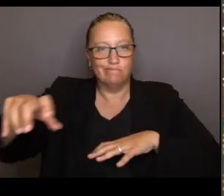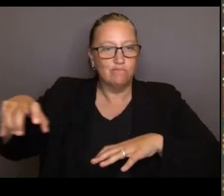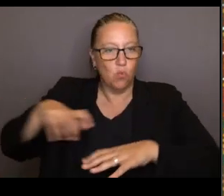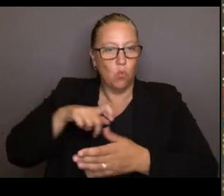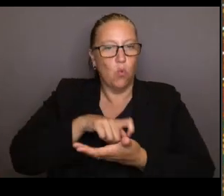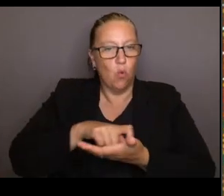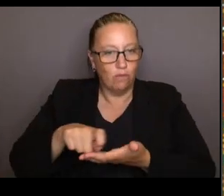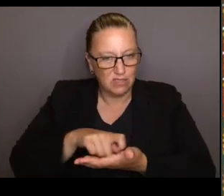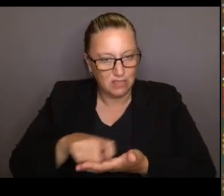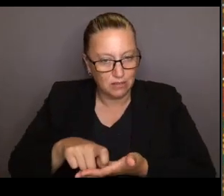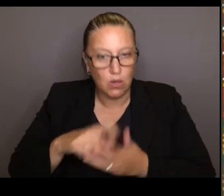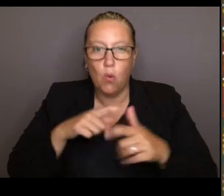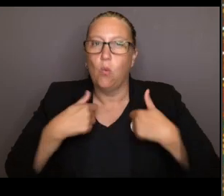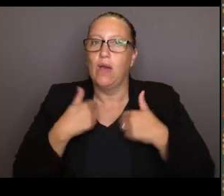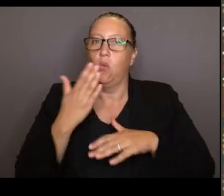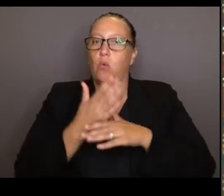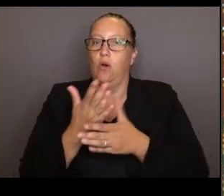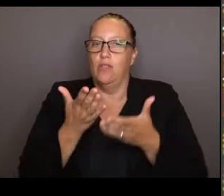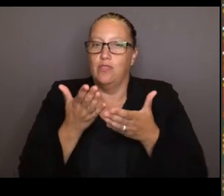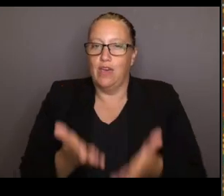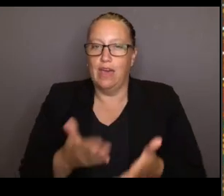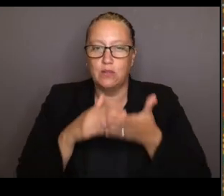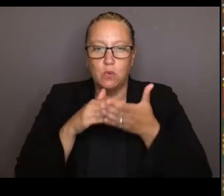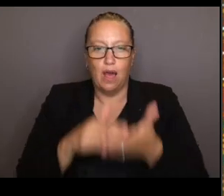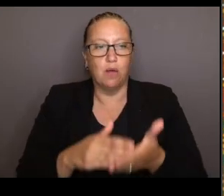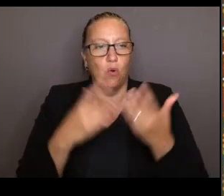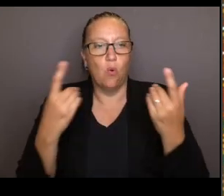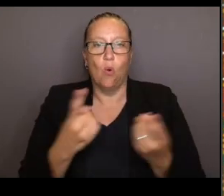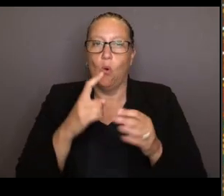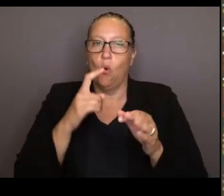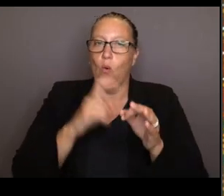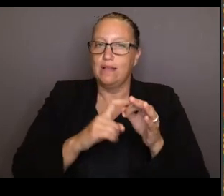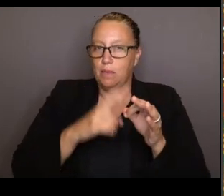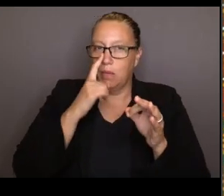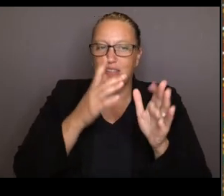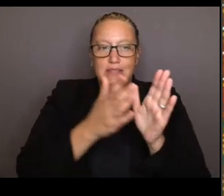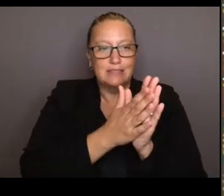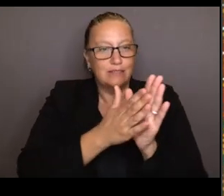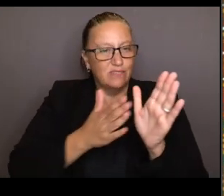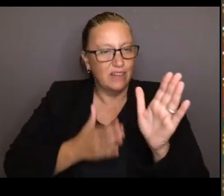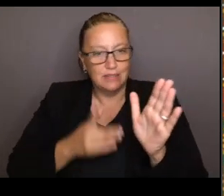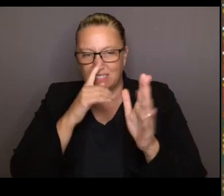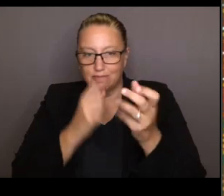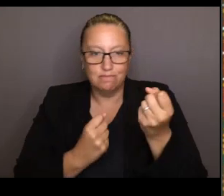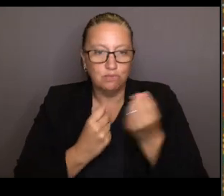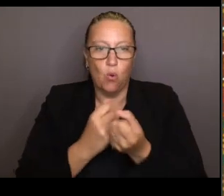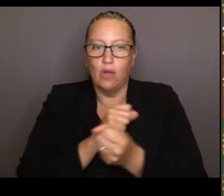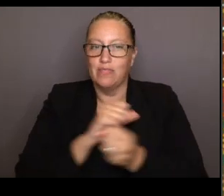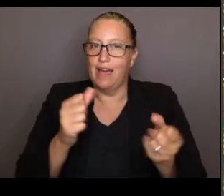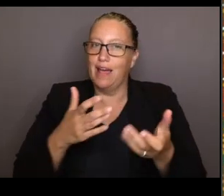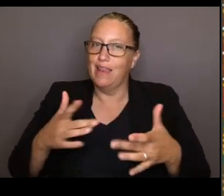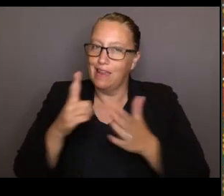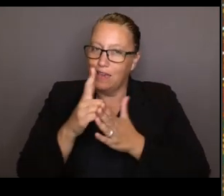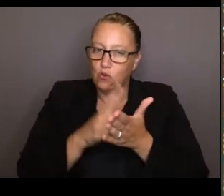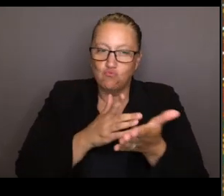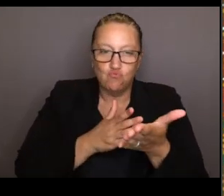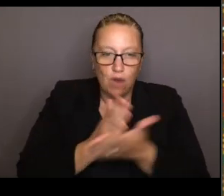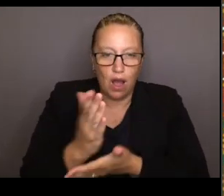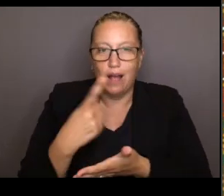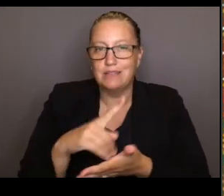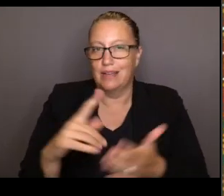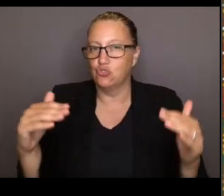legal rights in our justice system. We pay respect to their elders, law, custom and creation spirits, and we recognise that